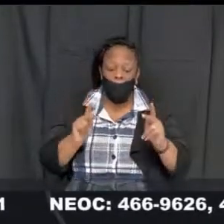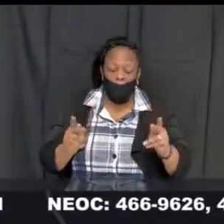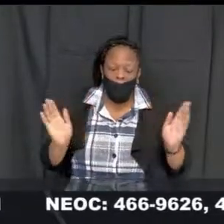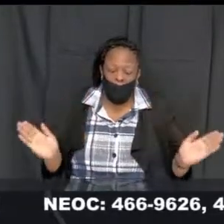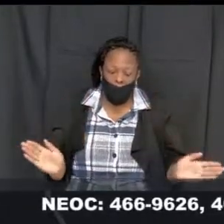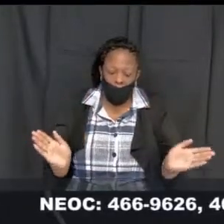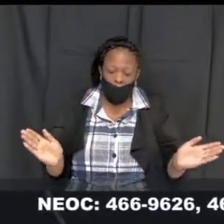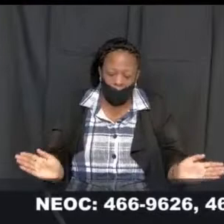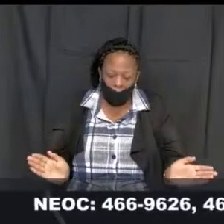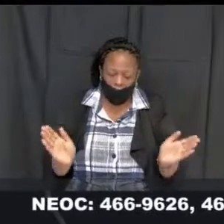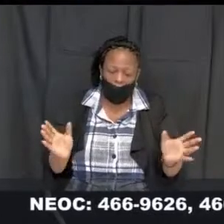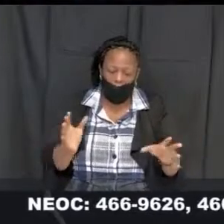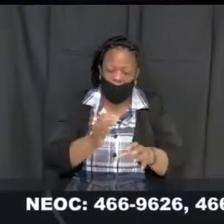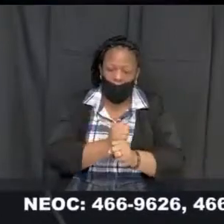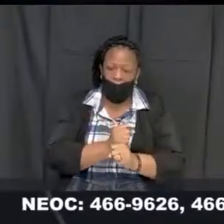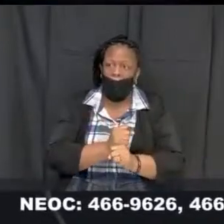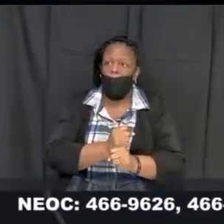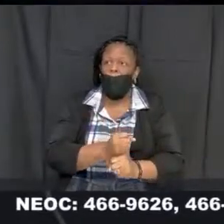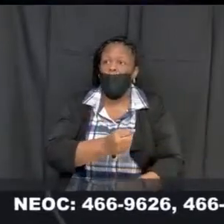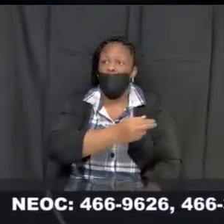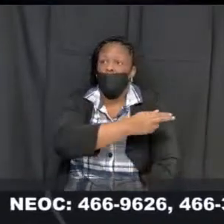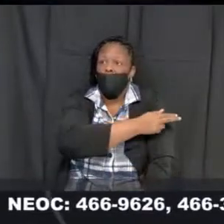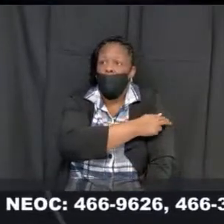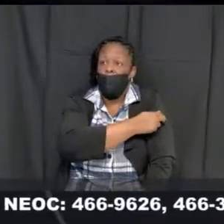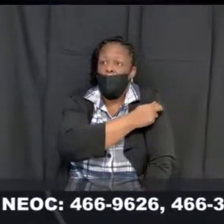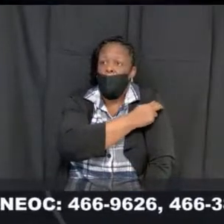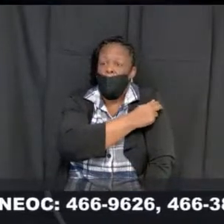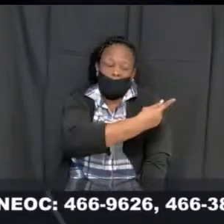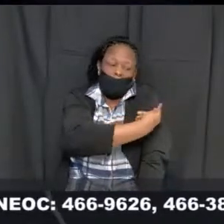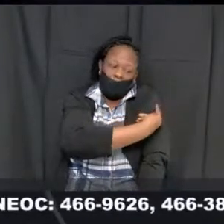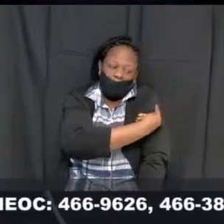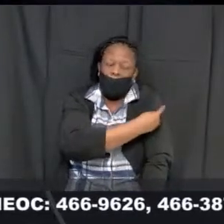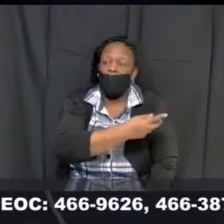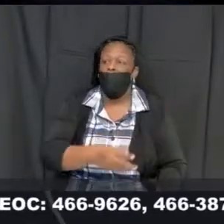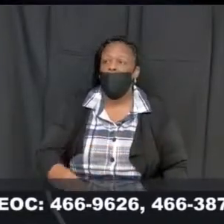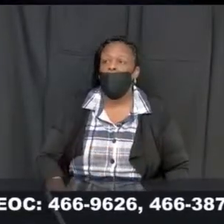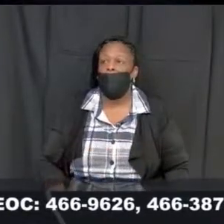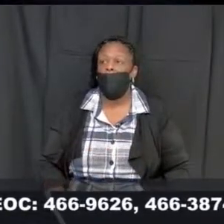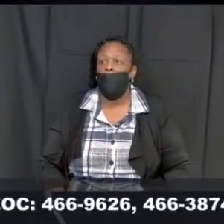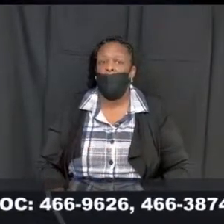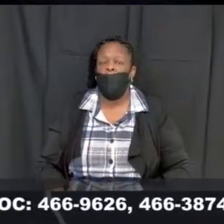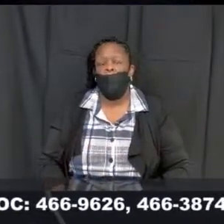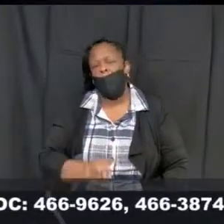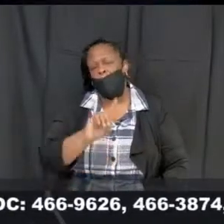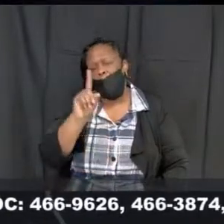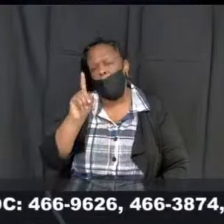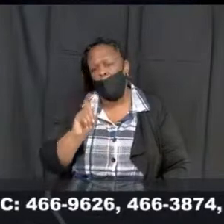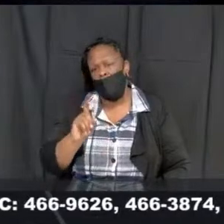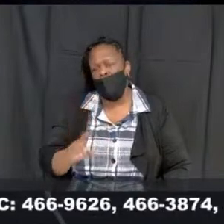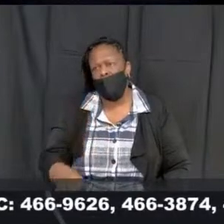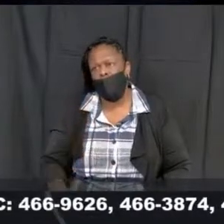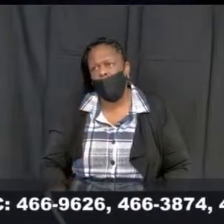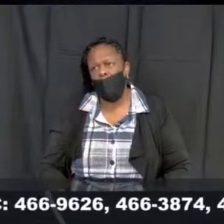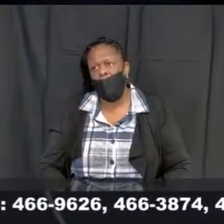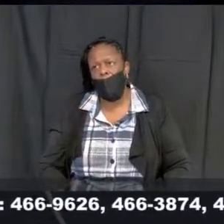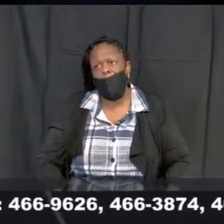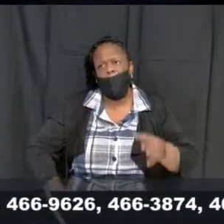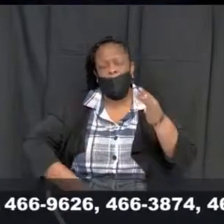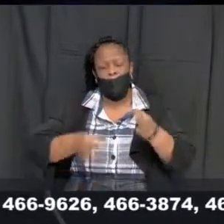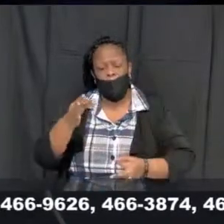to go and accept the vaccine. Yes, it's a personal decision. Now, here's the other question. If we